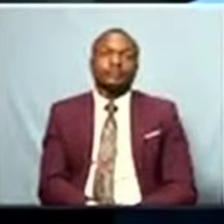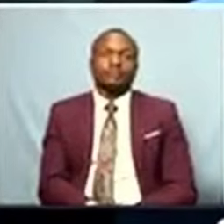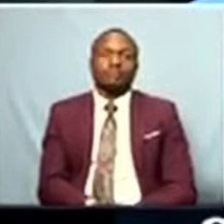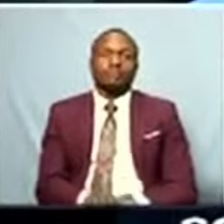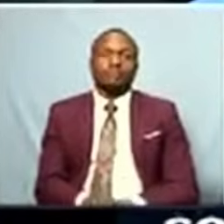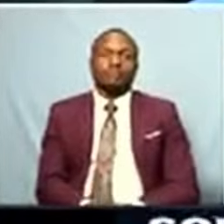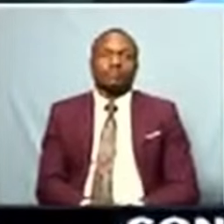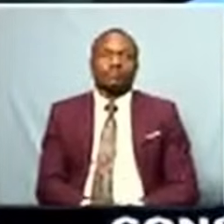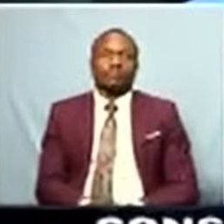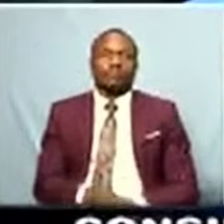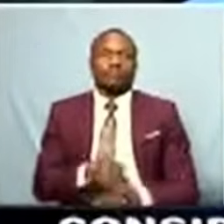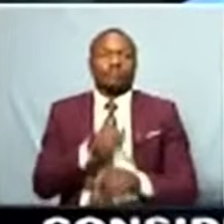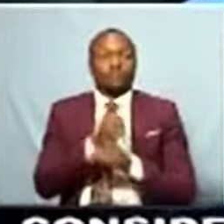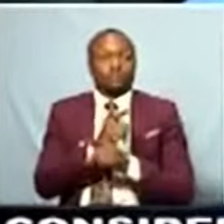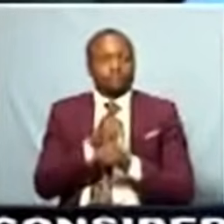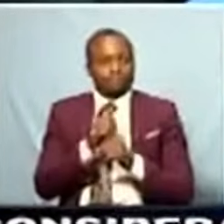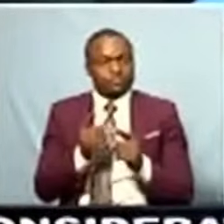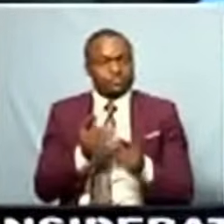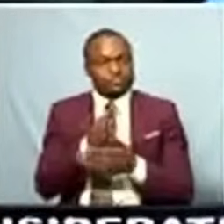Perhaps just some